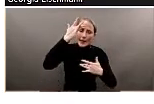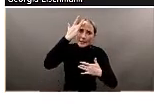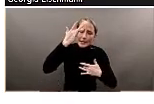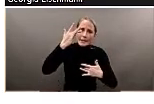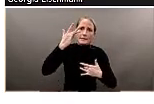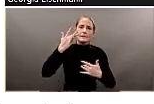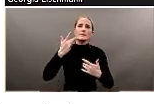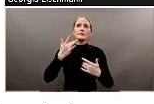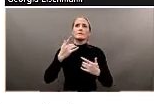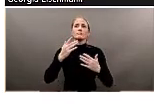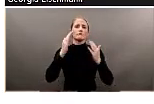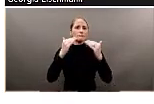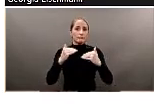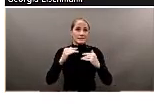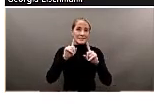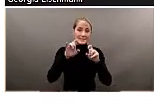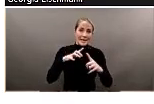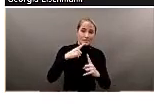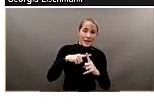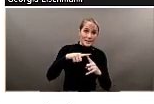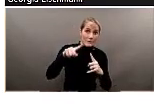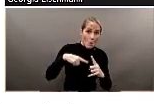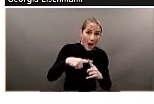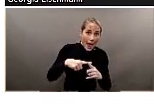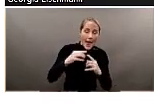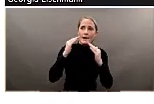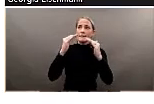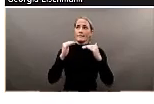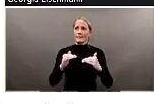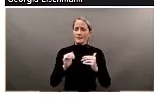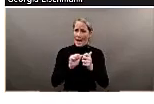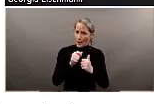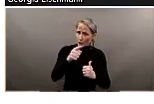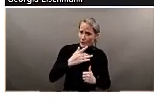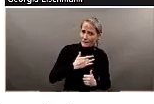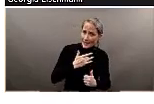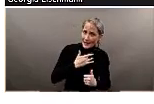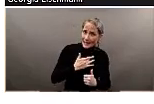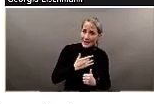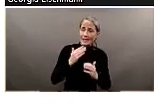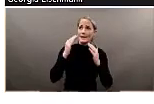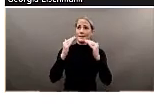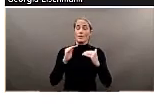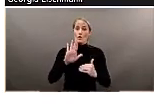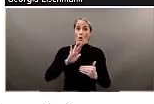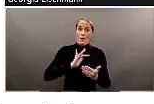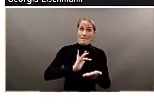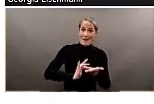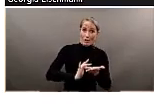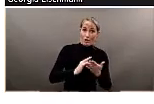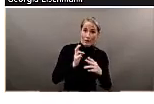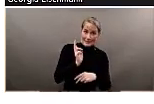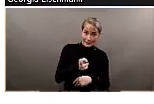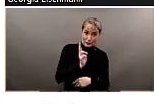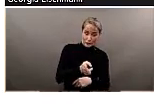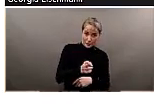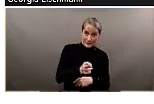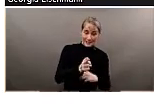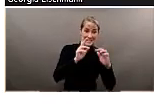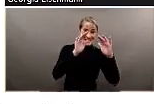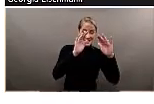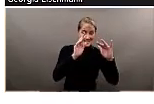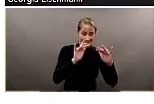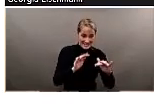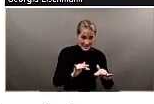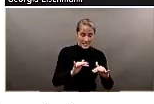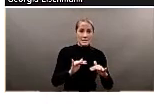regarding your illness status, how long you've had COVID, what you're feeling, your medical history. And then if